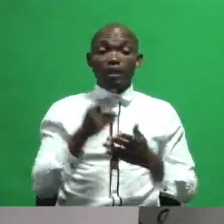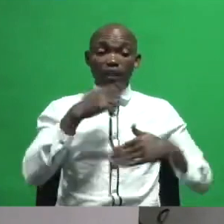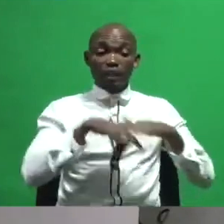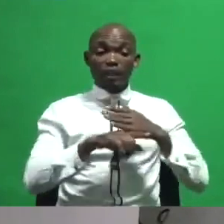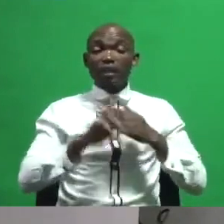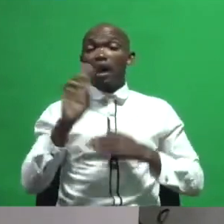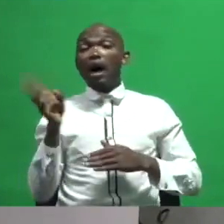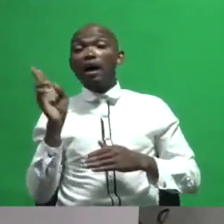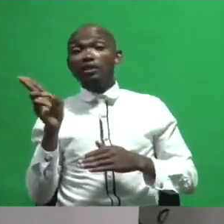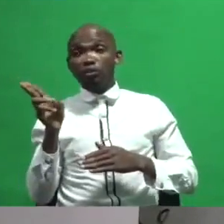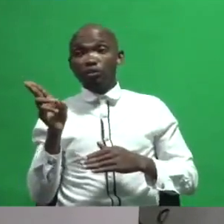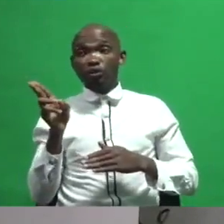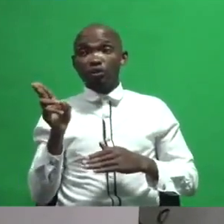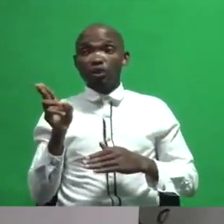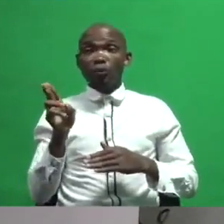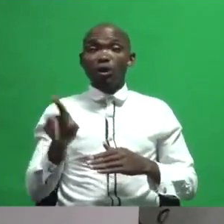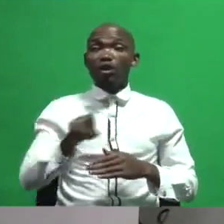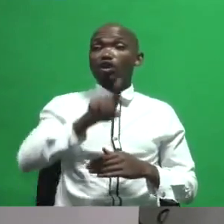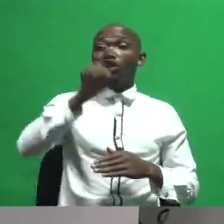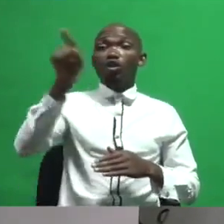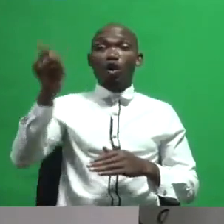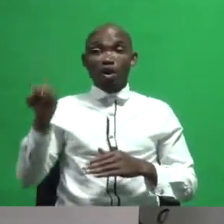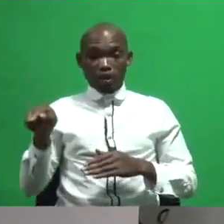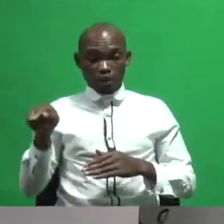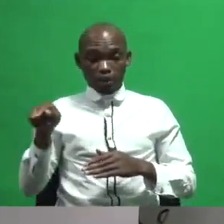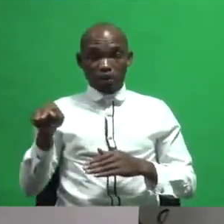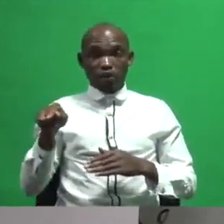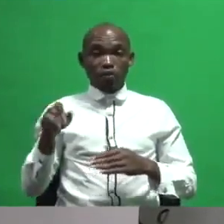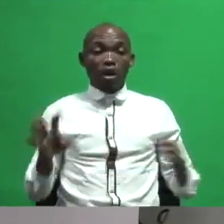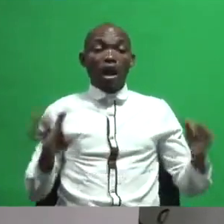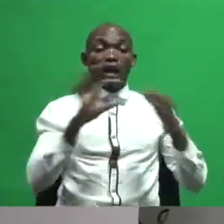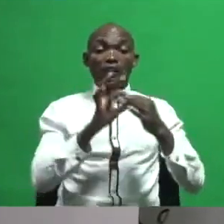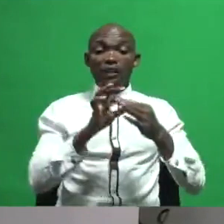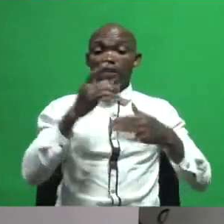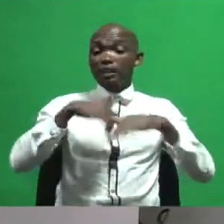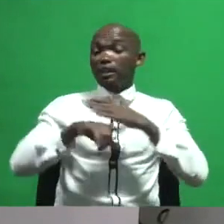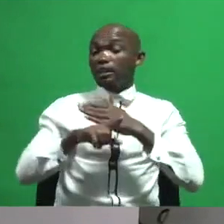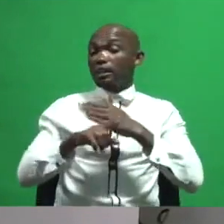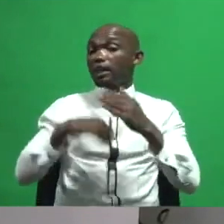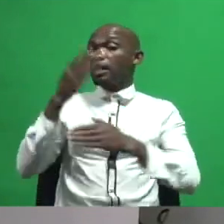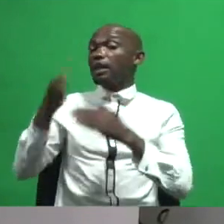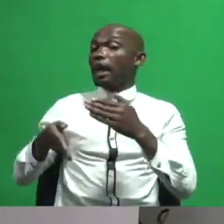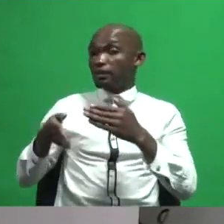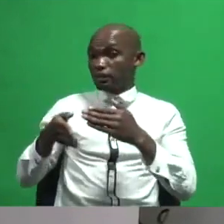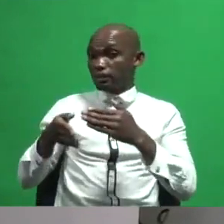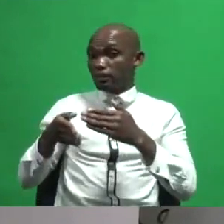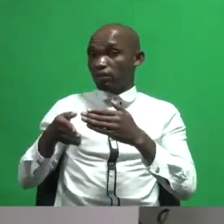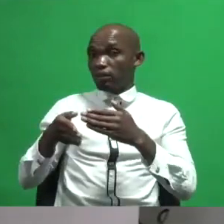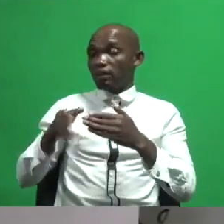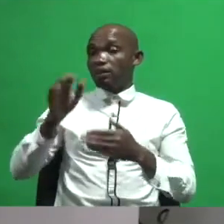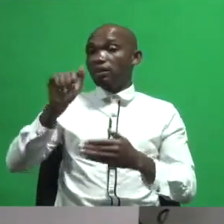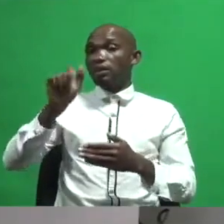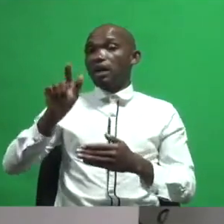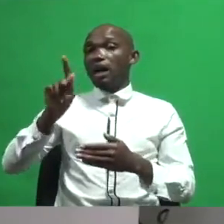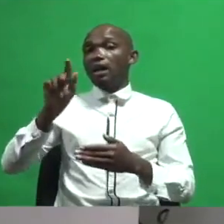So, and hydrogen will going to attach at this position where